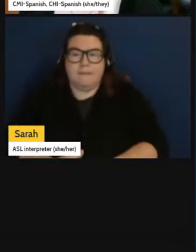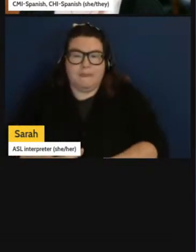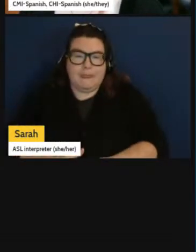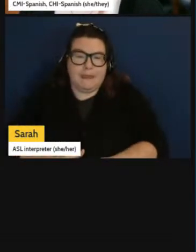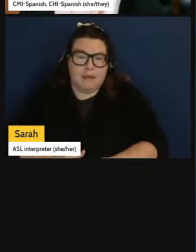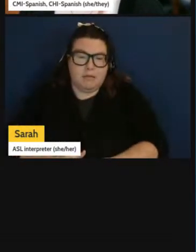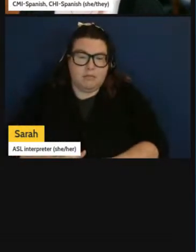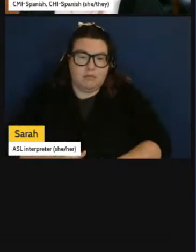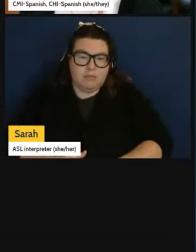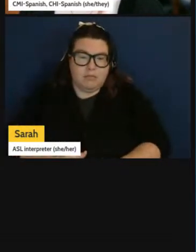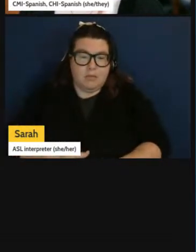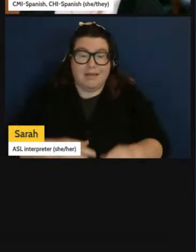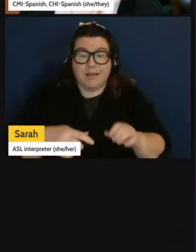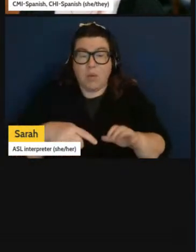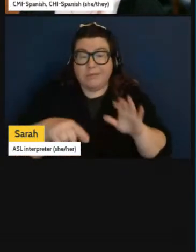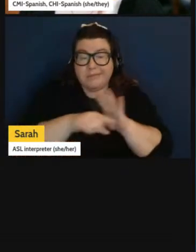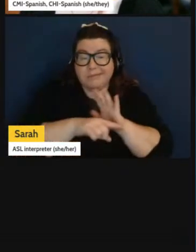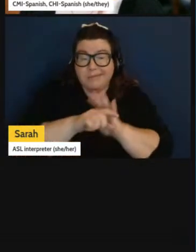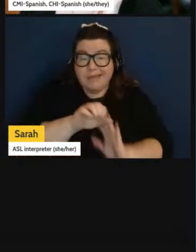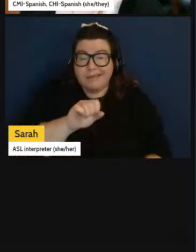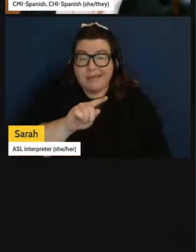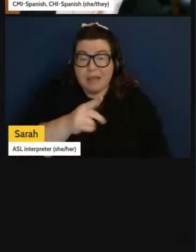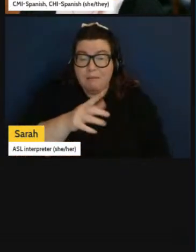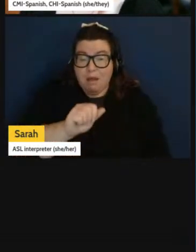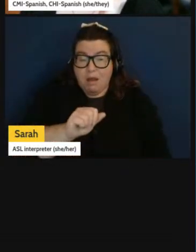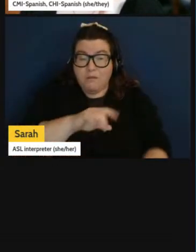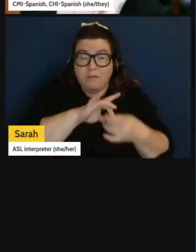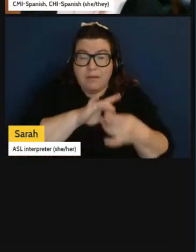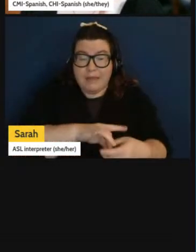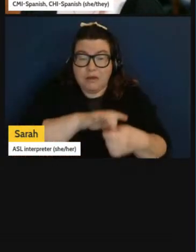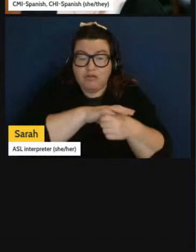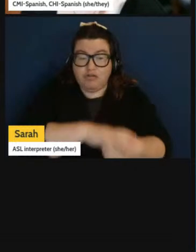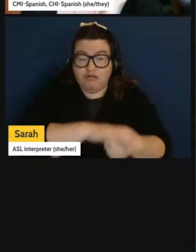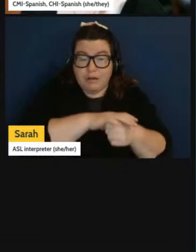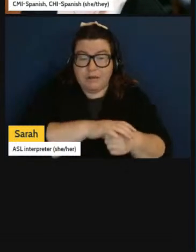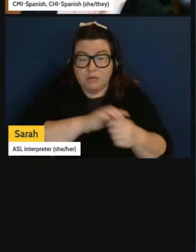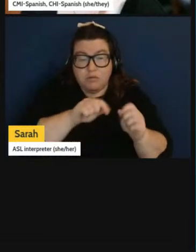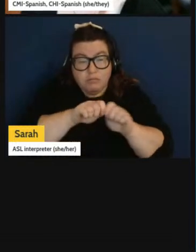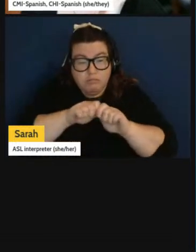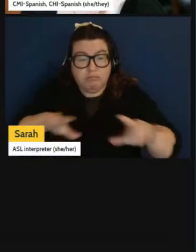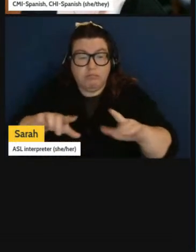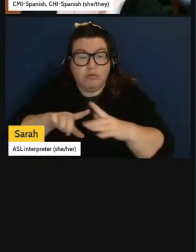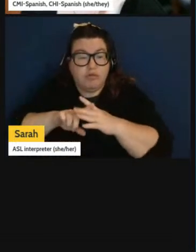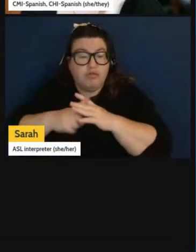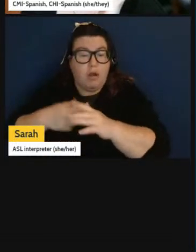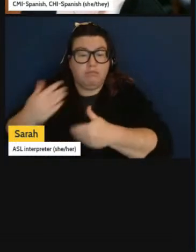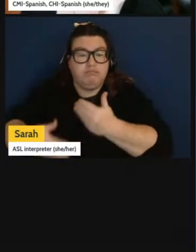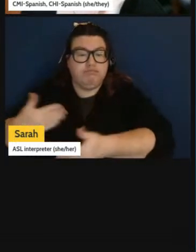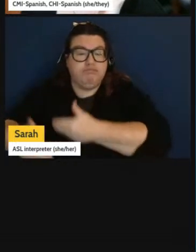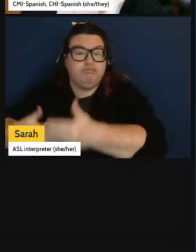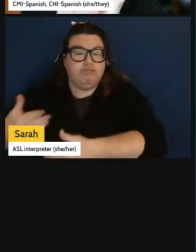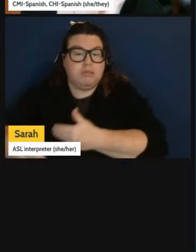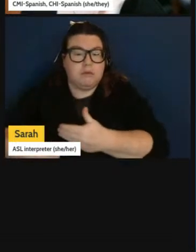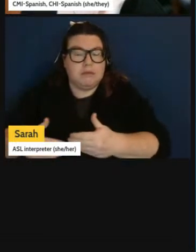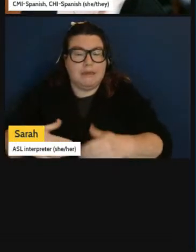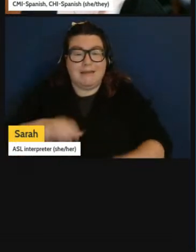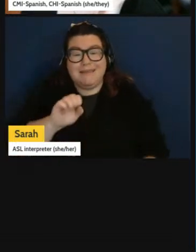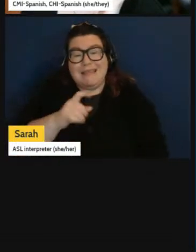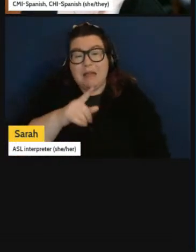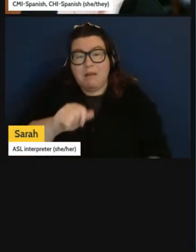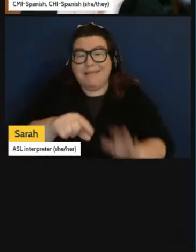So stigma-related stressors set off this chain reaction, and we've determined that stigma is a set of